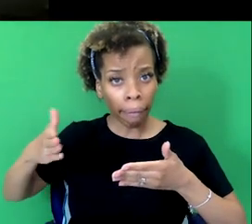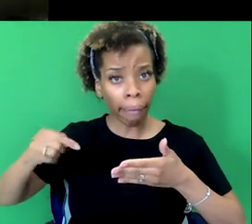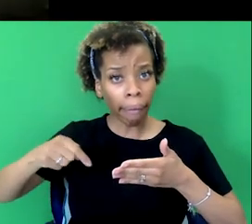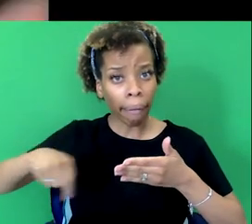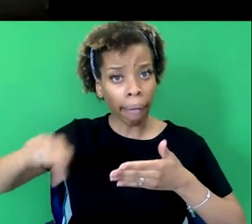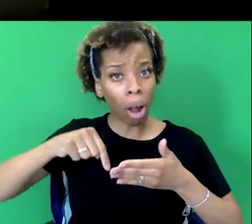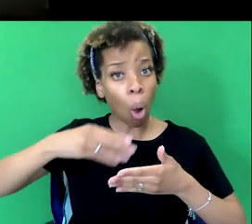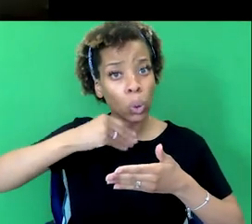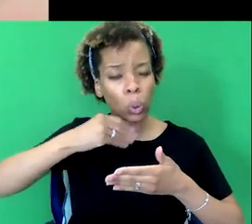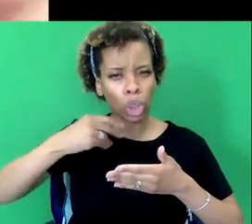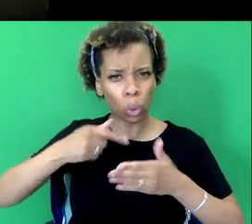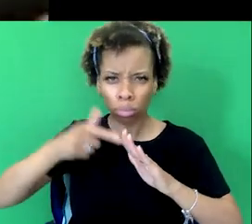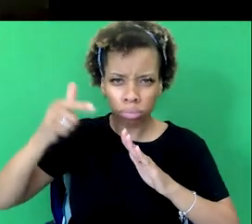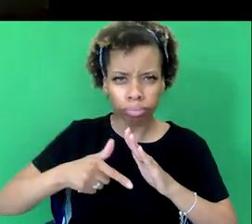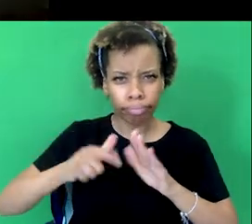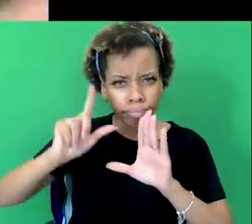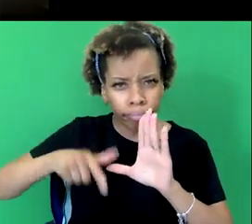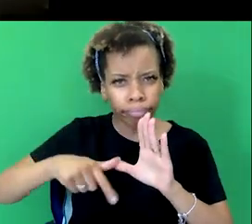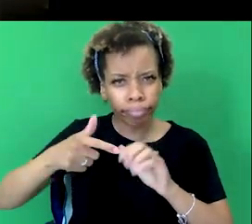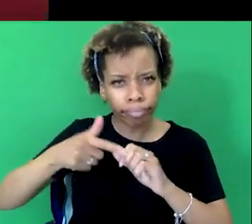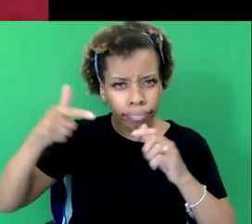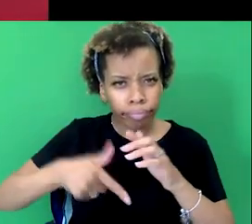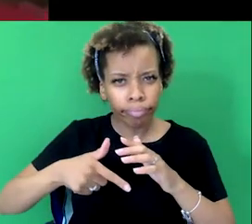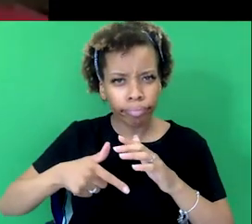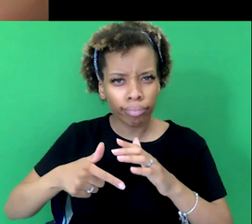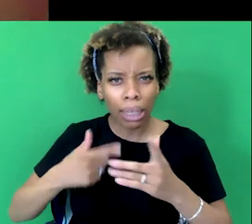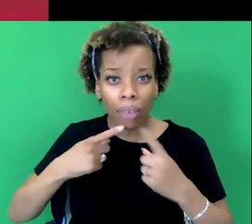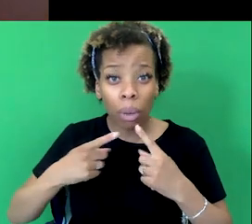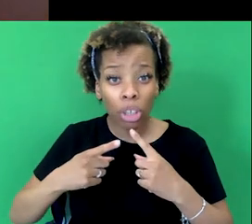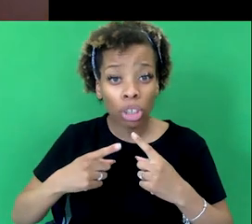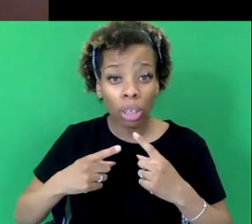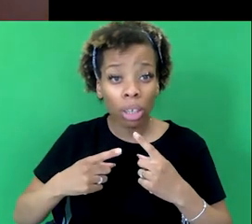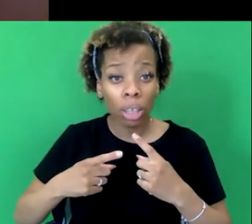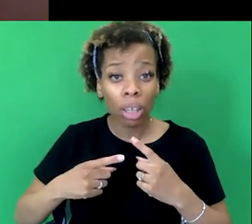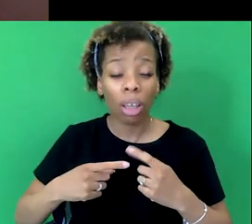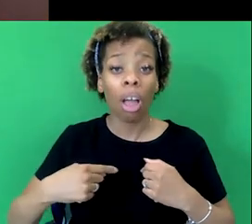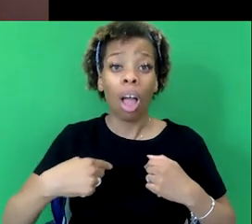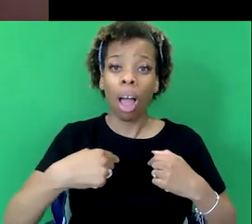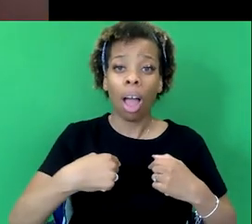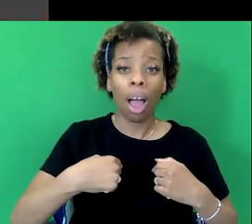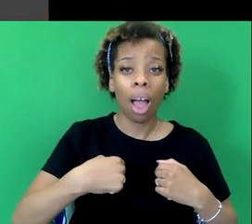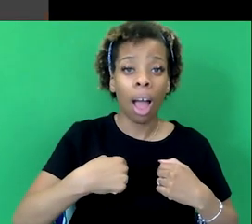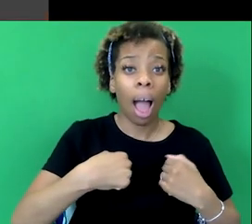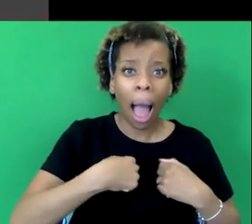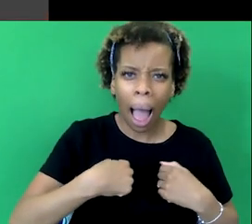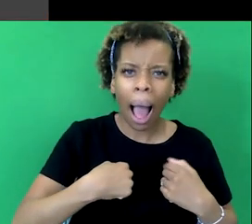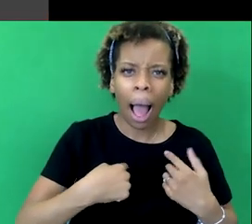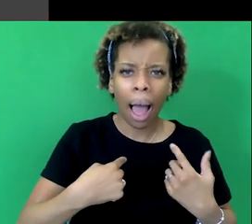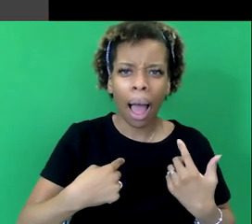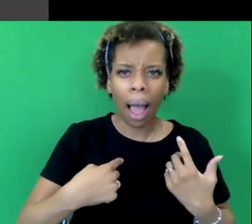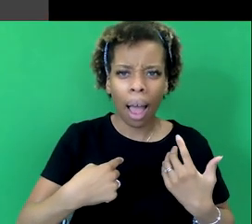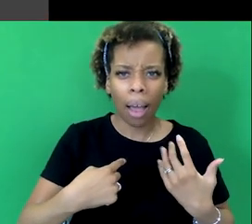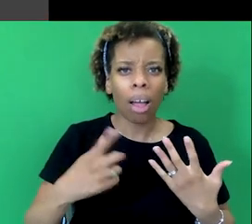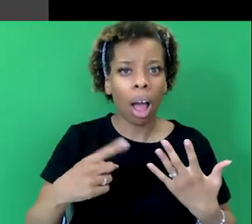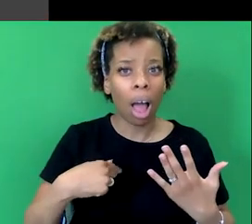used to reading very dense books, although I do like books, but it's about dense ones, stories. Though. Yeah, not that. Accessible, and